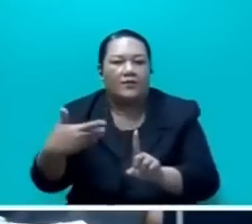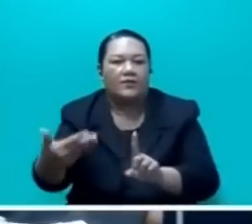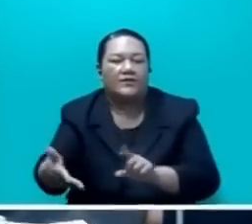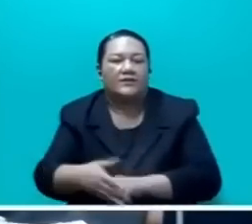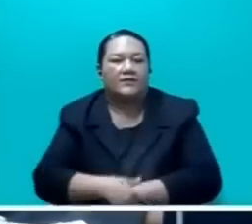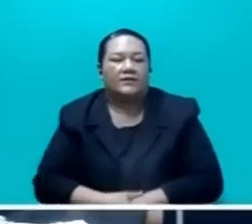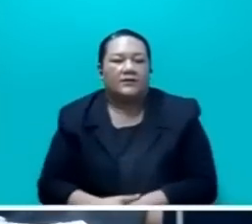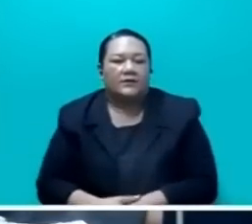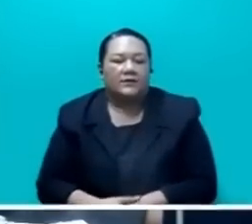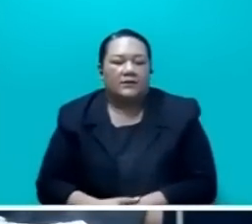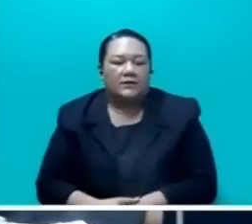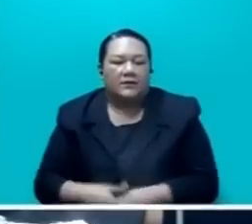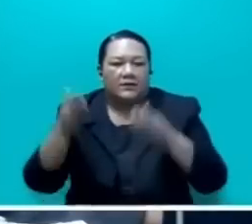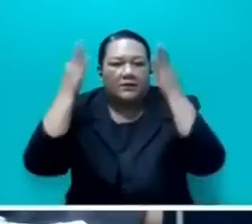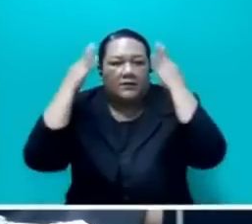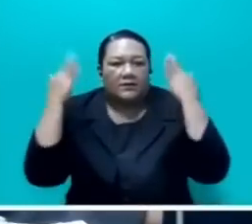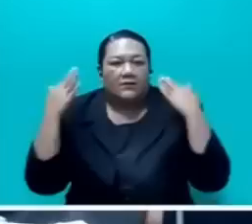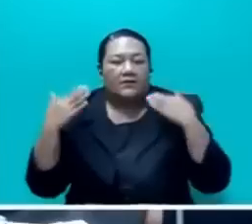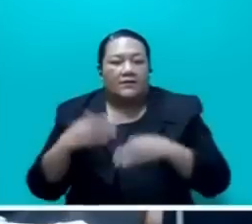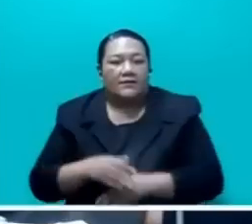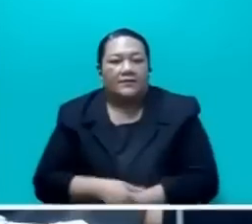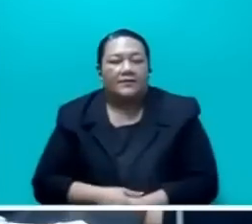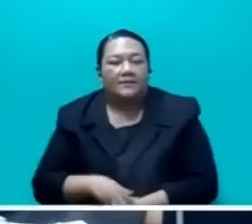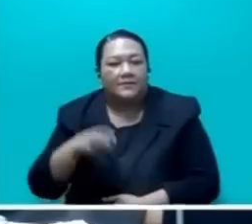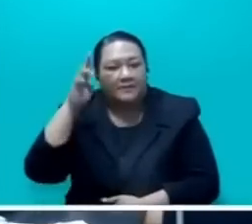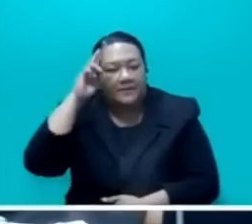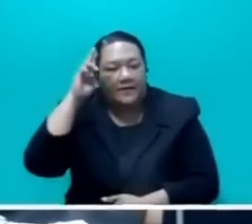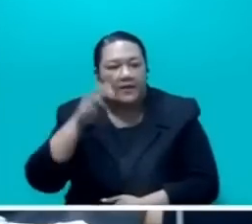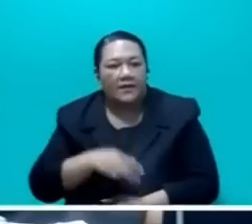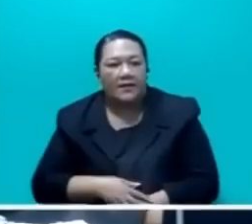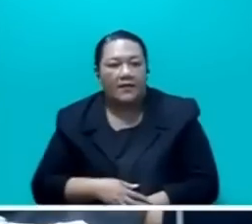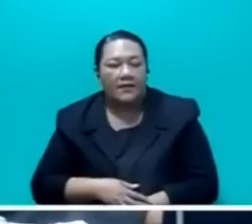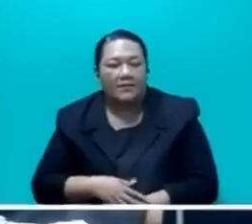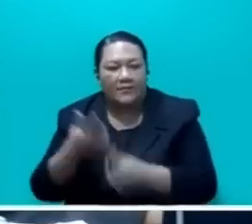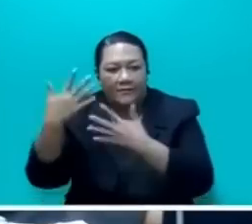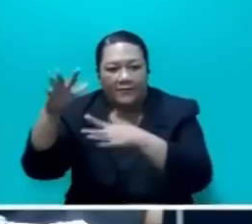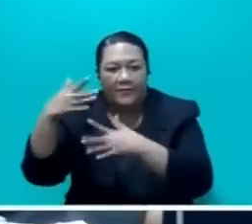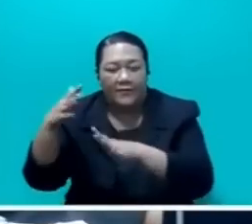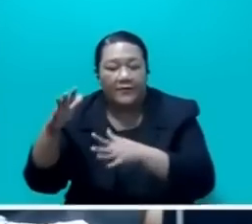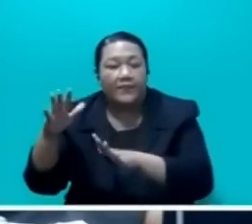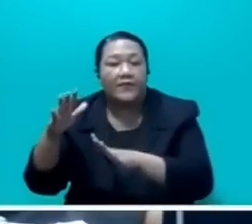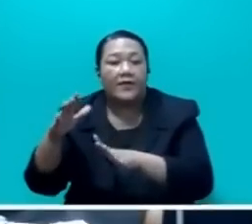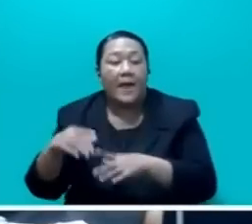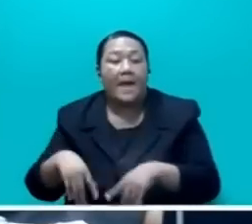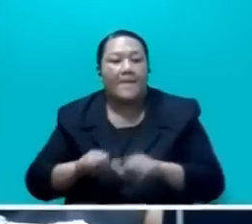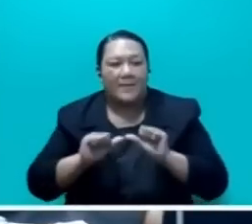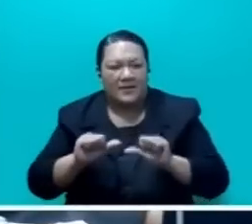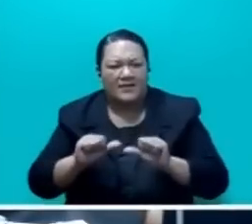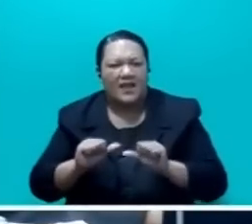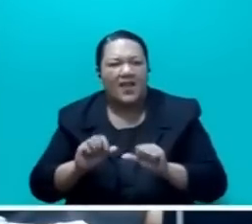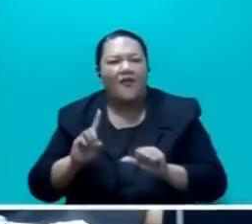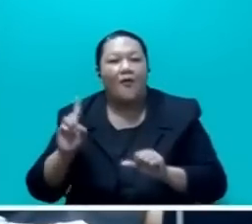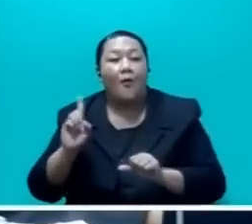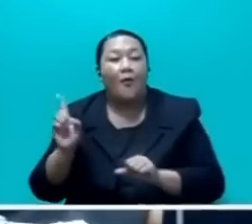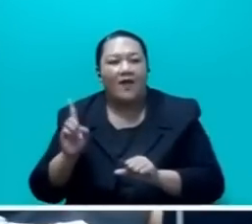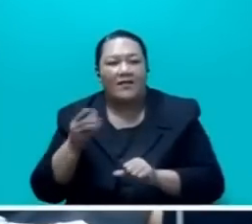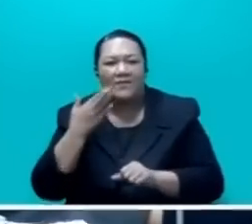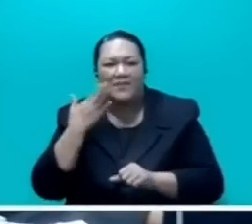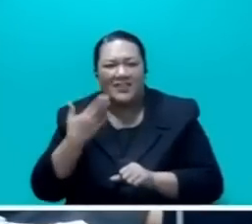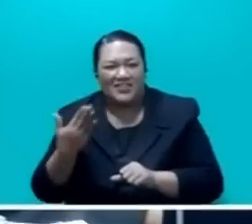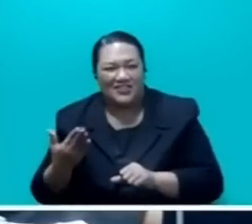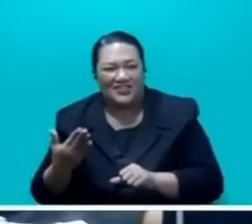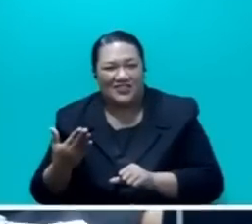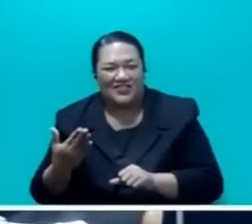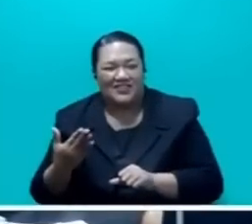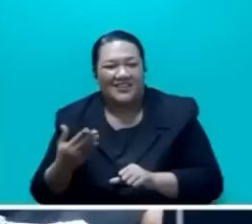Mr. Speaker, sir, I commend His Excellency the President for his address to this House, stressing on the urgency and the